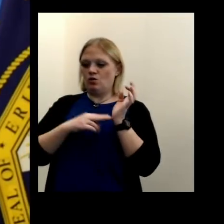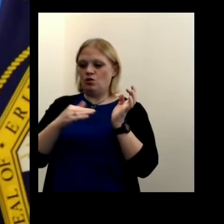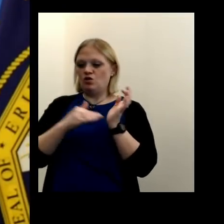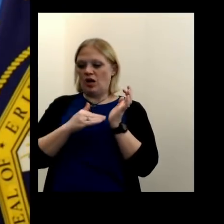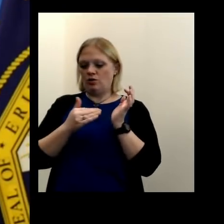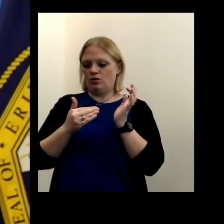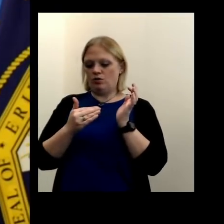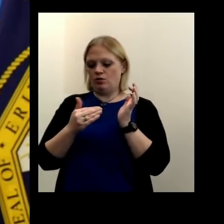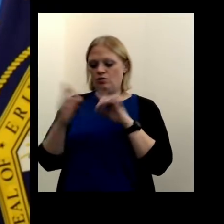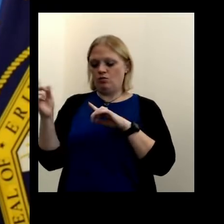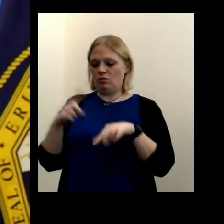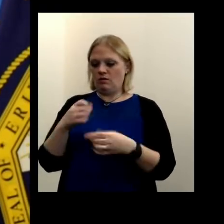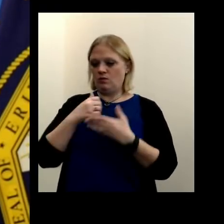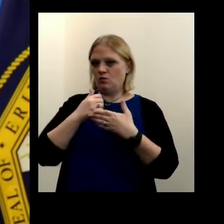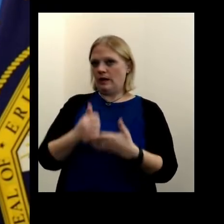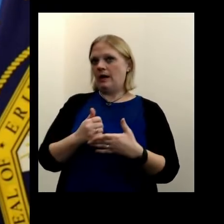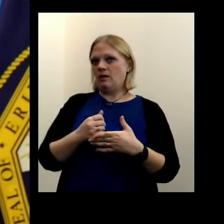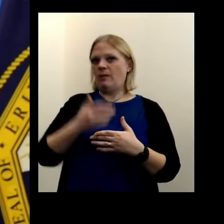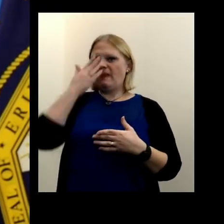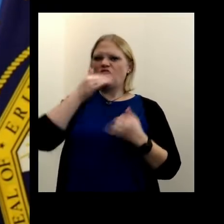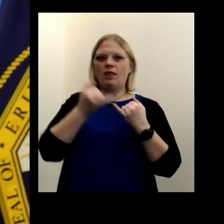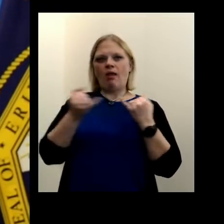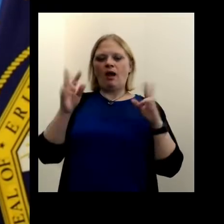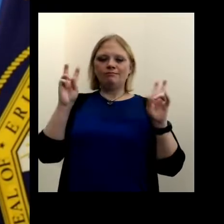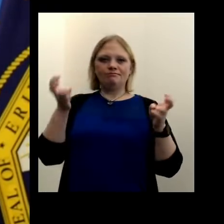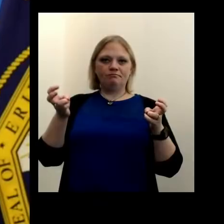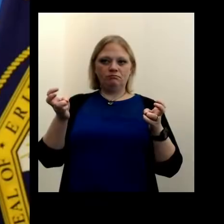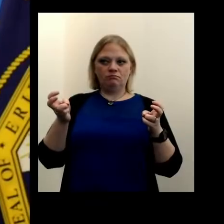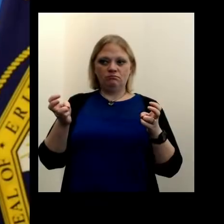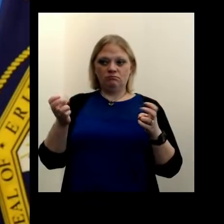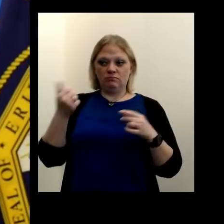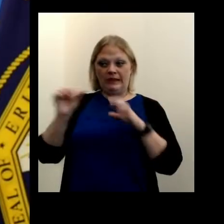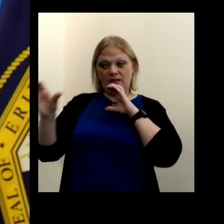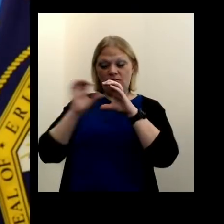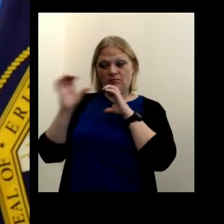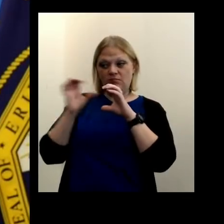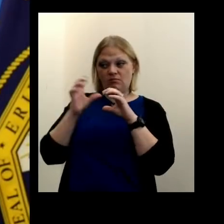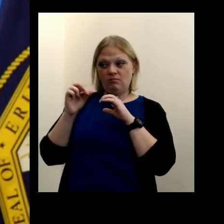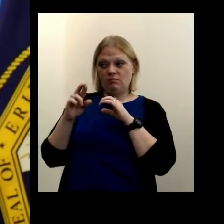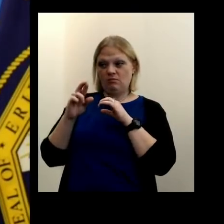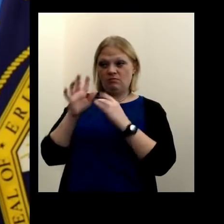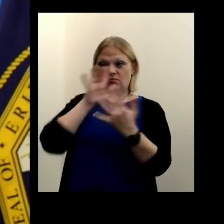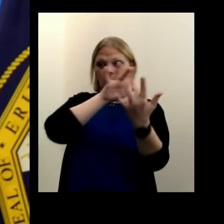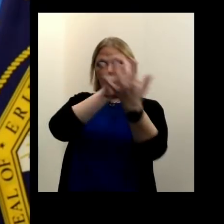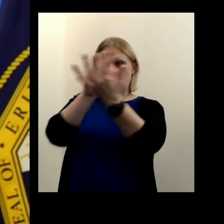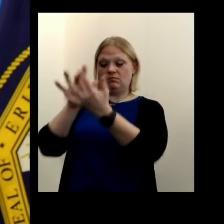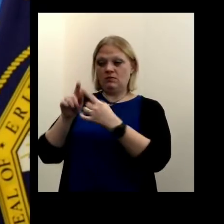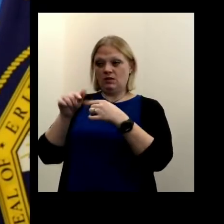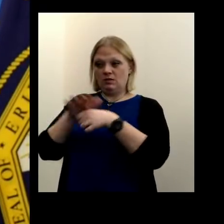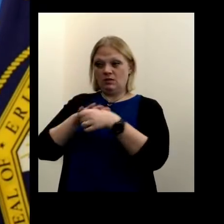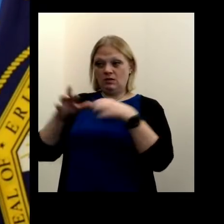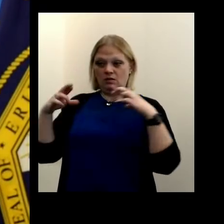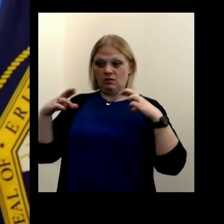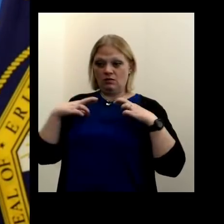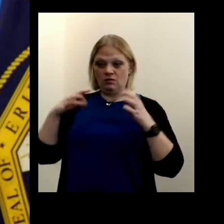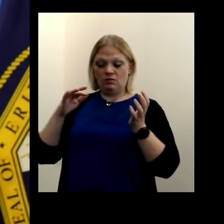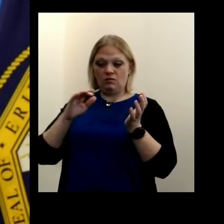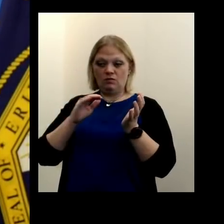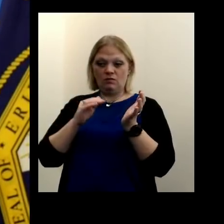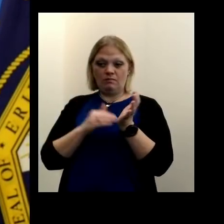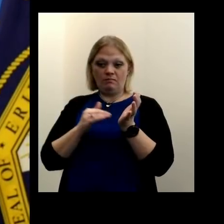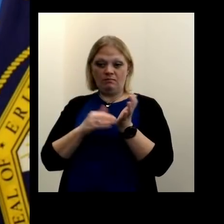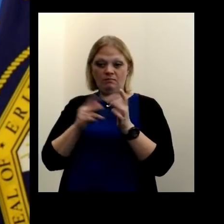and assist those who are on the front lines right now. Have there been any communications or outreach to local retired medical